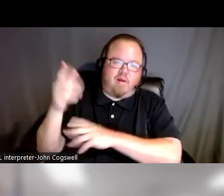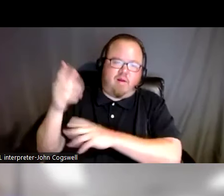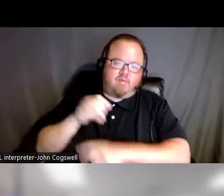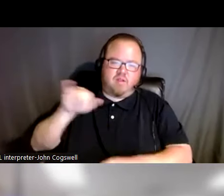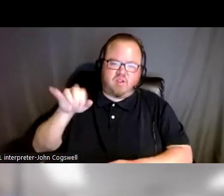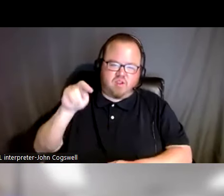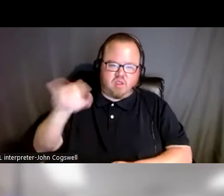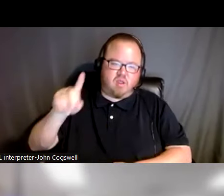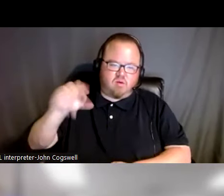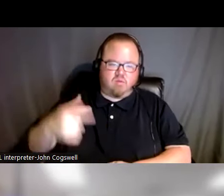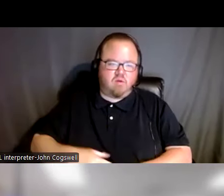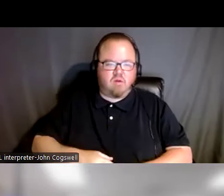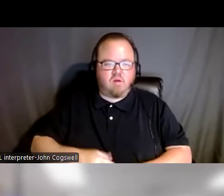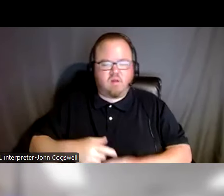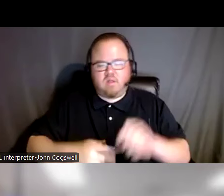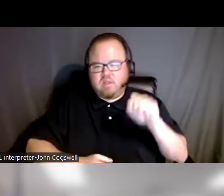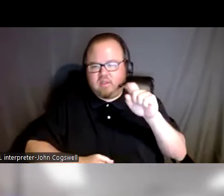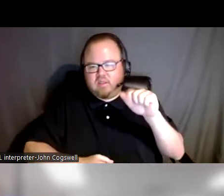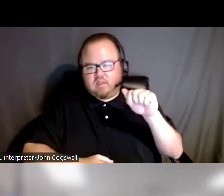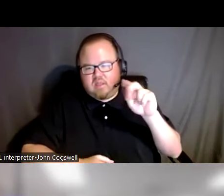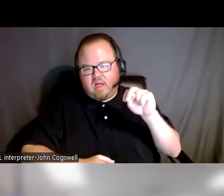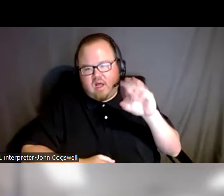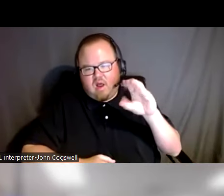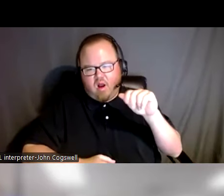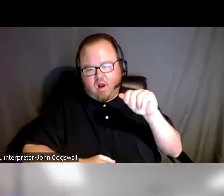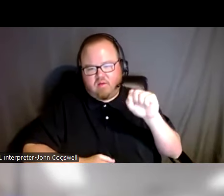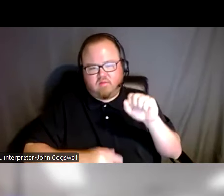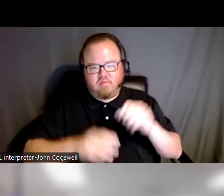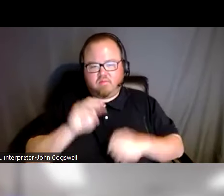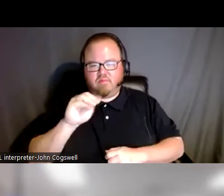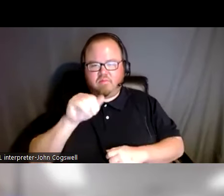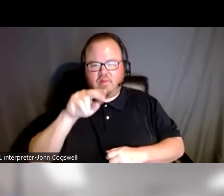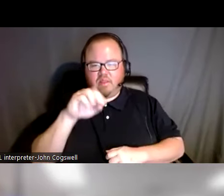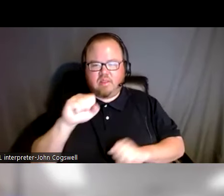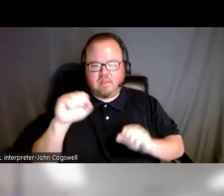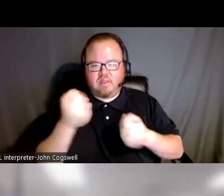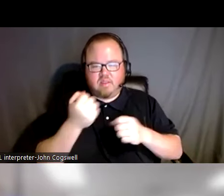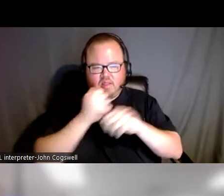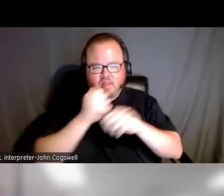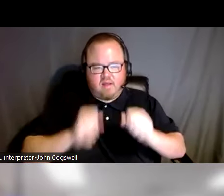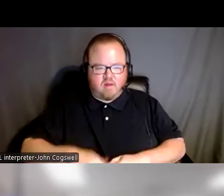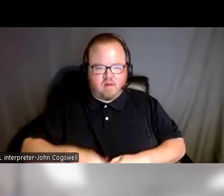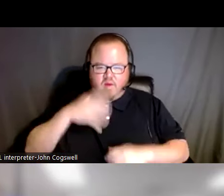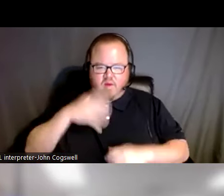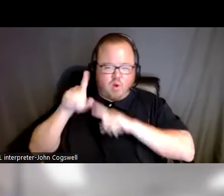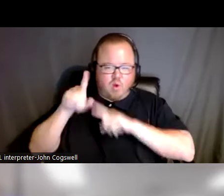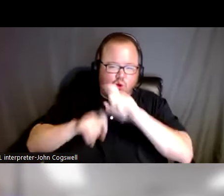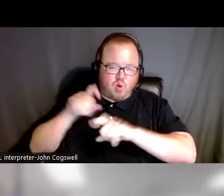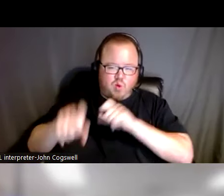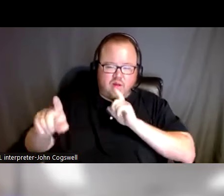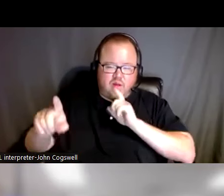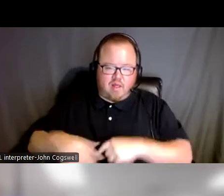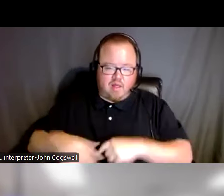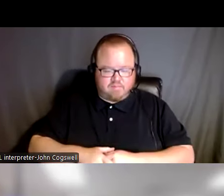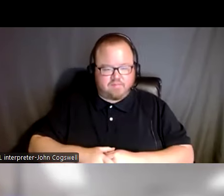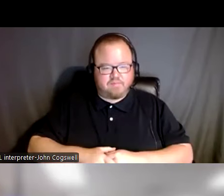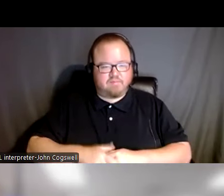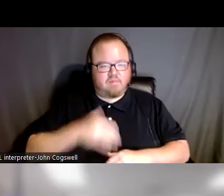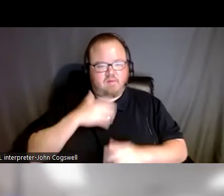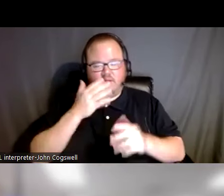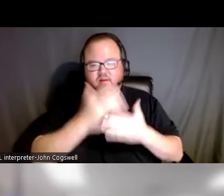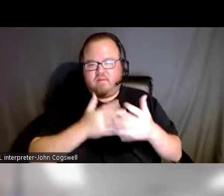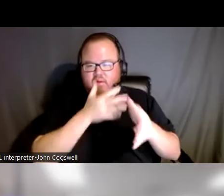the presentation from Stan Collins today on means safety. We'll also have time for Q&A, and we'll also have updates from